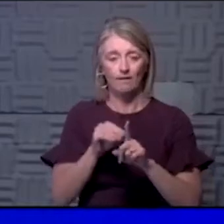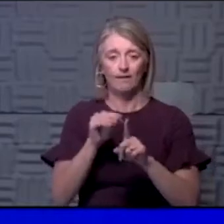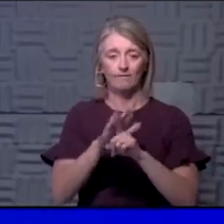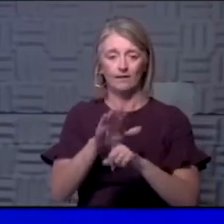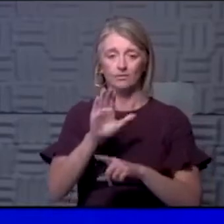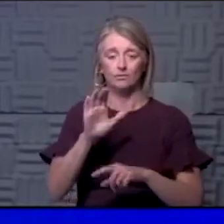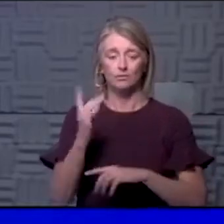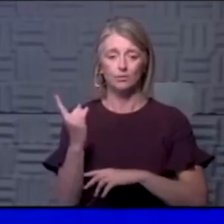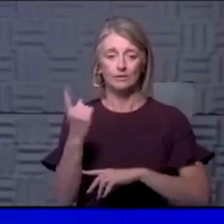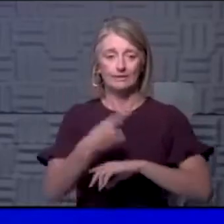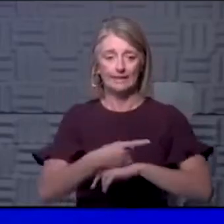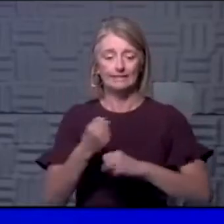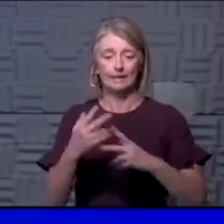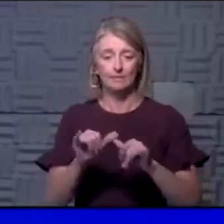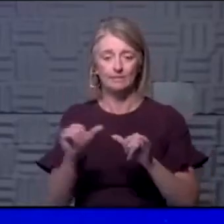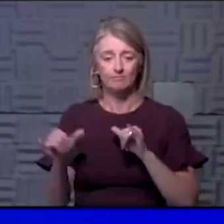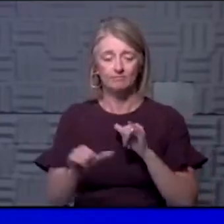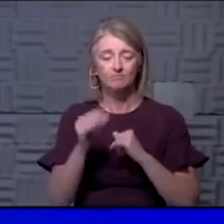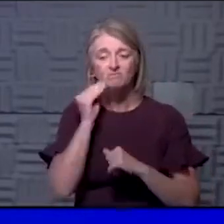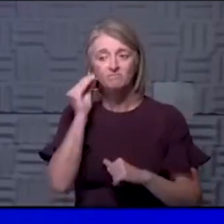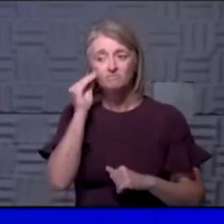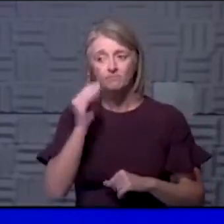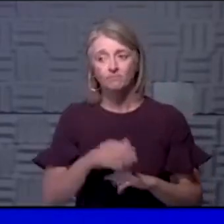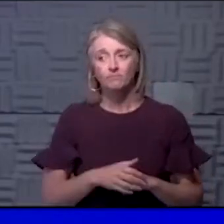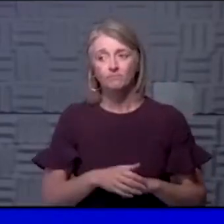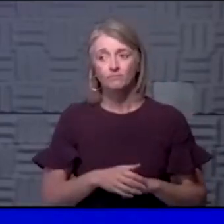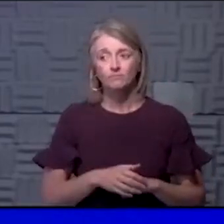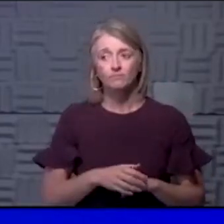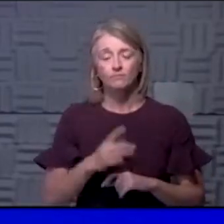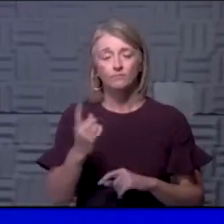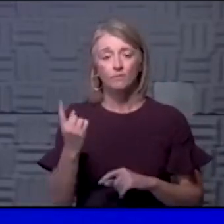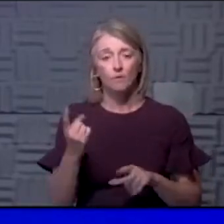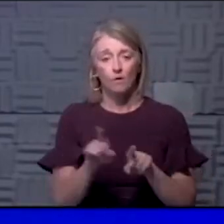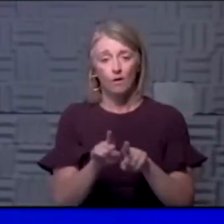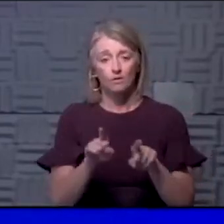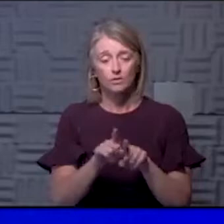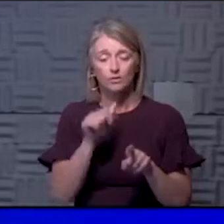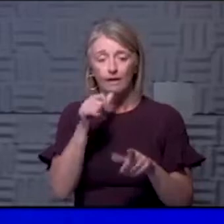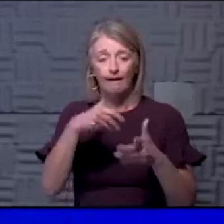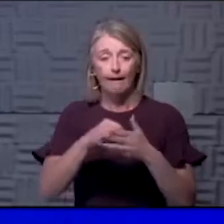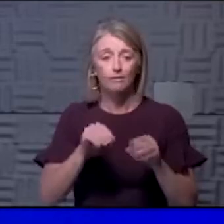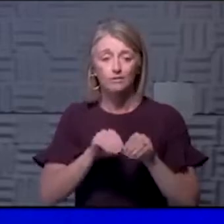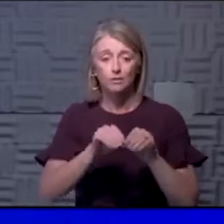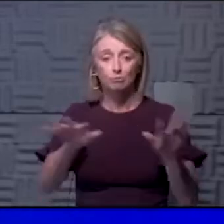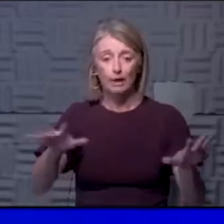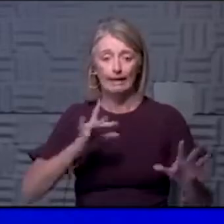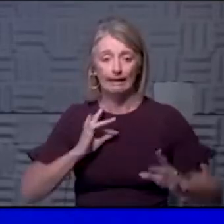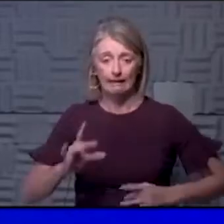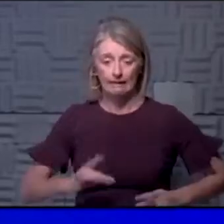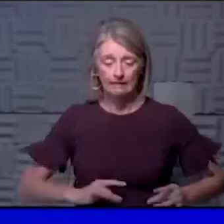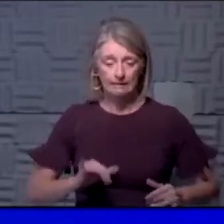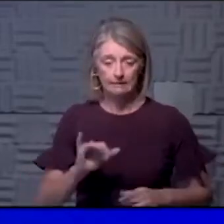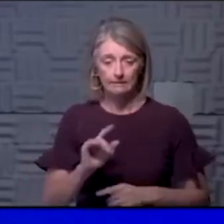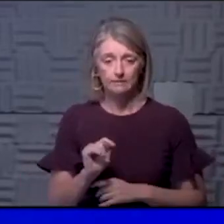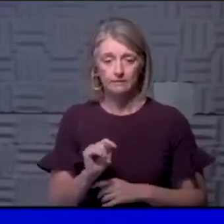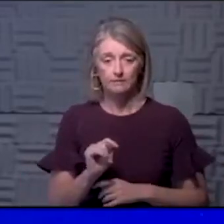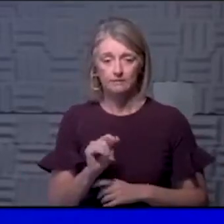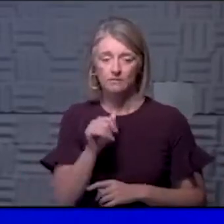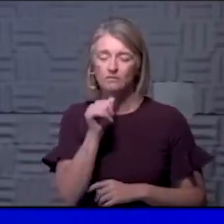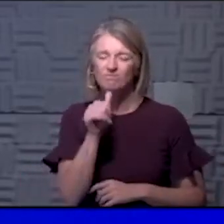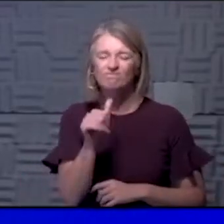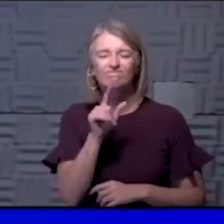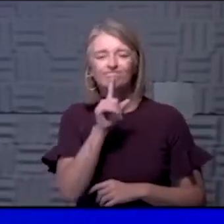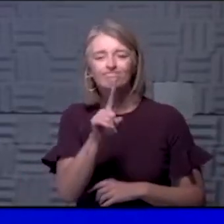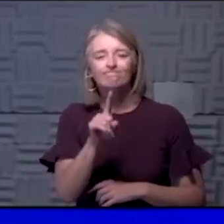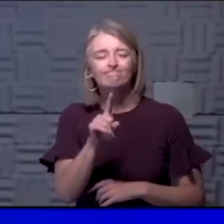your quarantine date as well. But then, so you also aren't out spreading it. So, but when we haven't really landed, there's